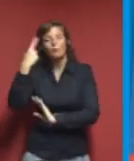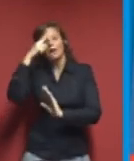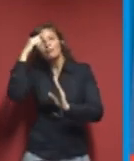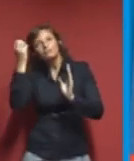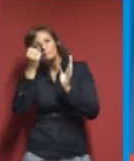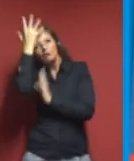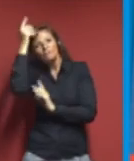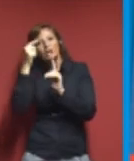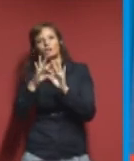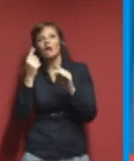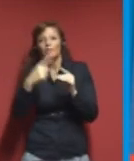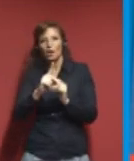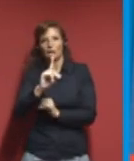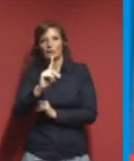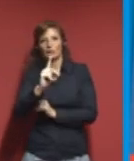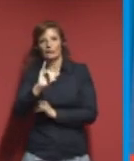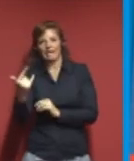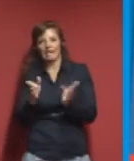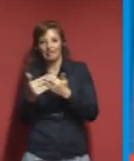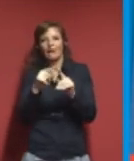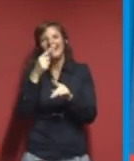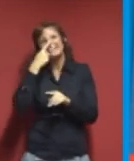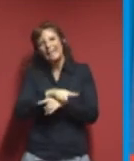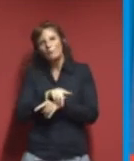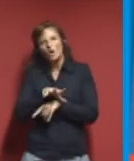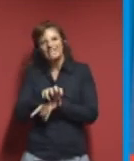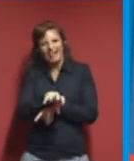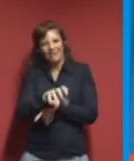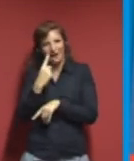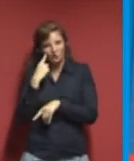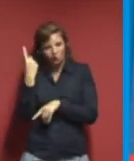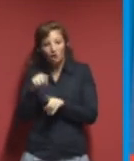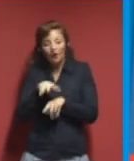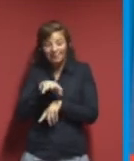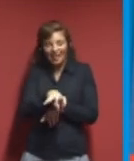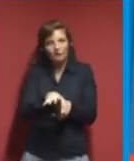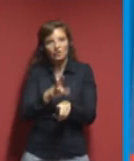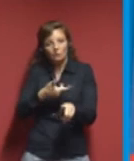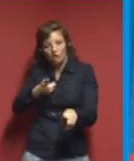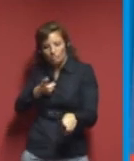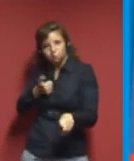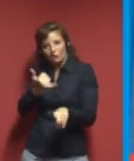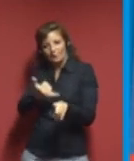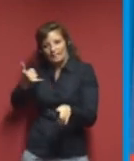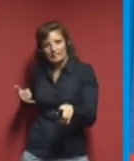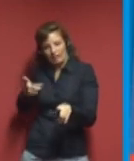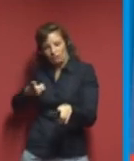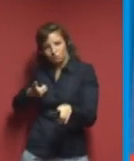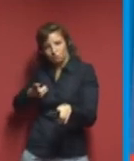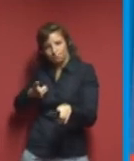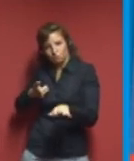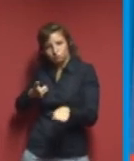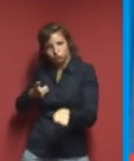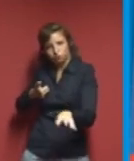kit. You can order this kit. They'll send you 6 live Madagascar cockroaches and this printed circuit board. You attach it to the